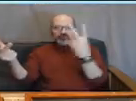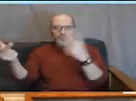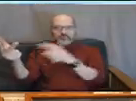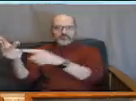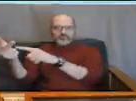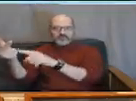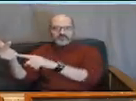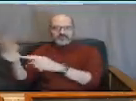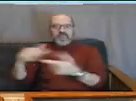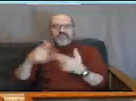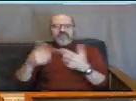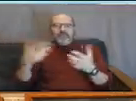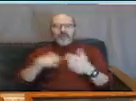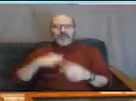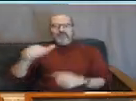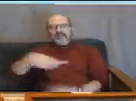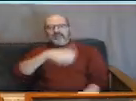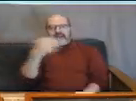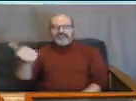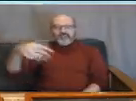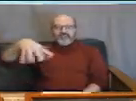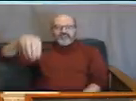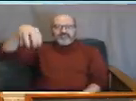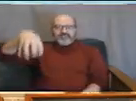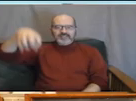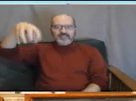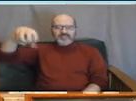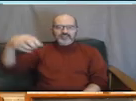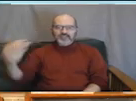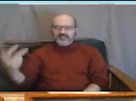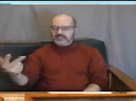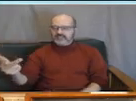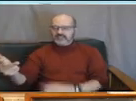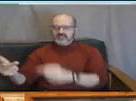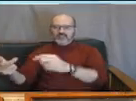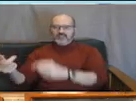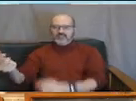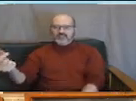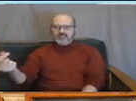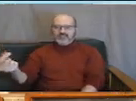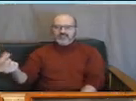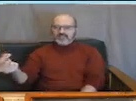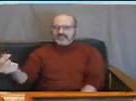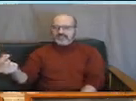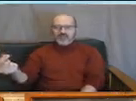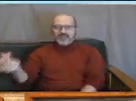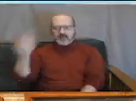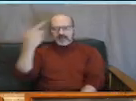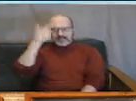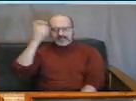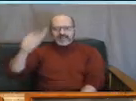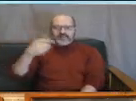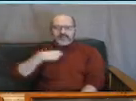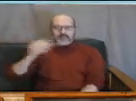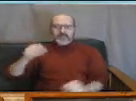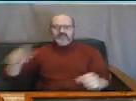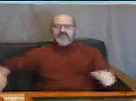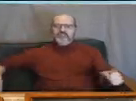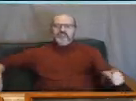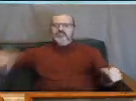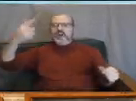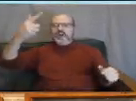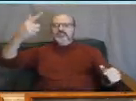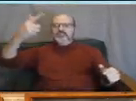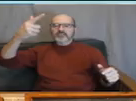because then I want to put my other jellyfish right here because I have to be able to toss the